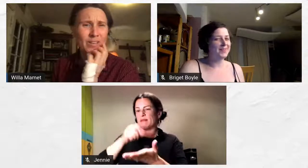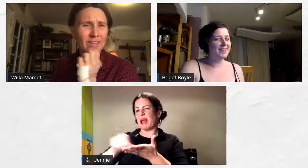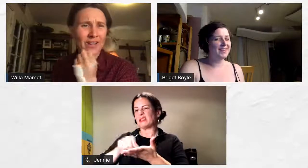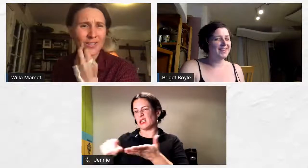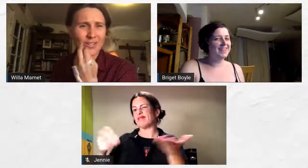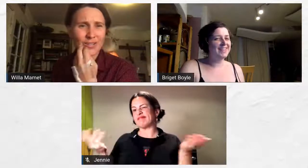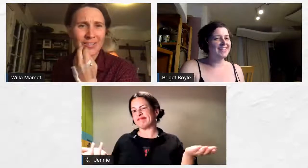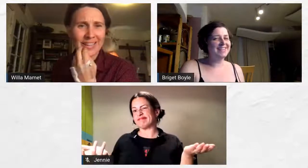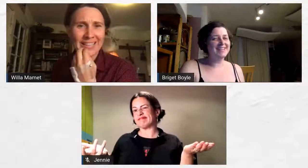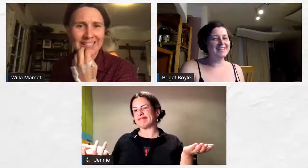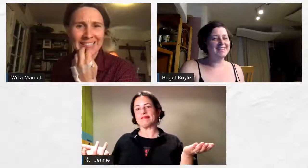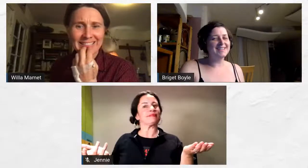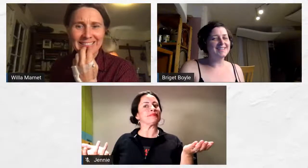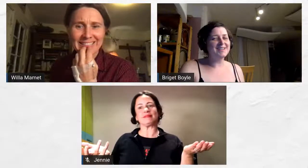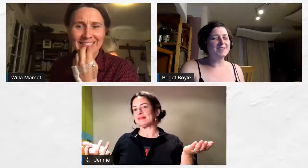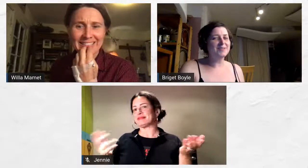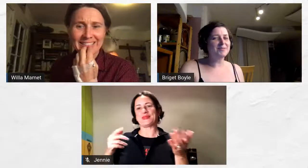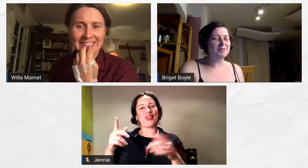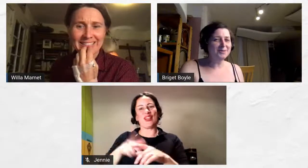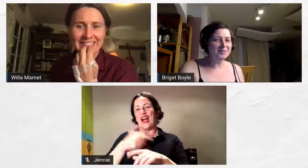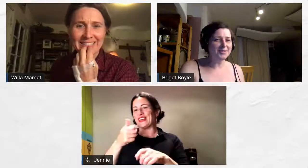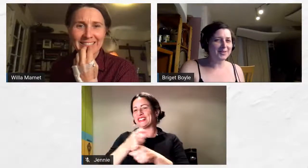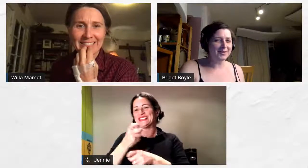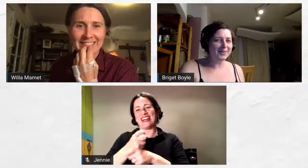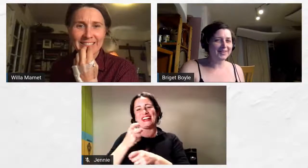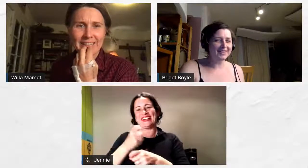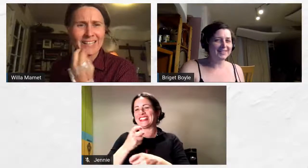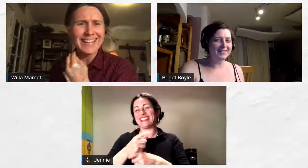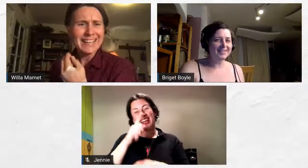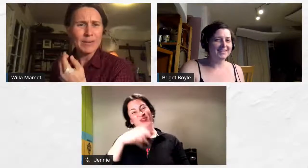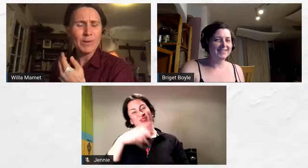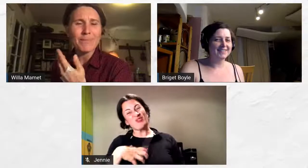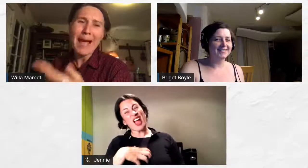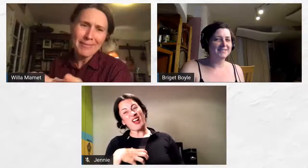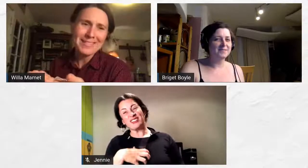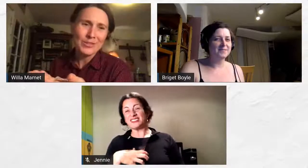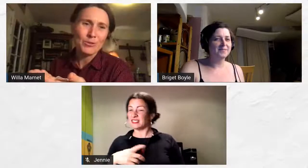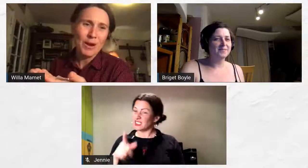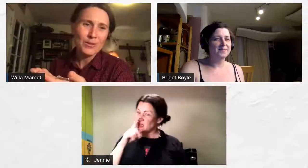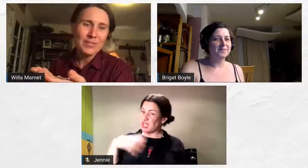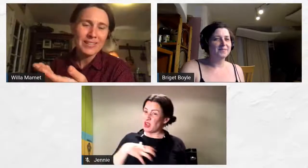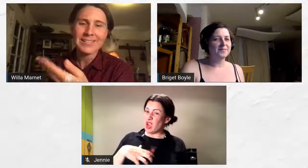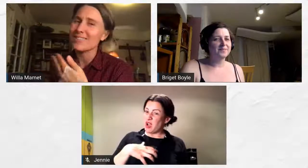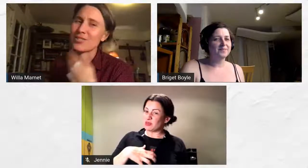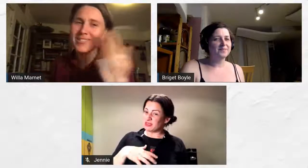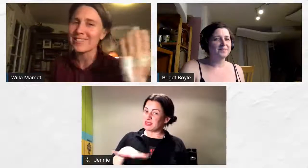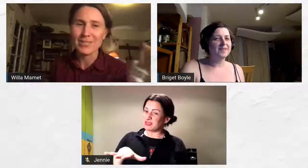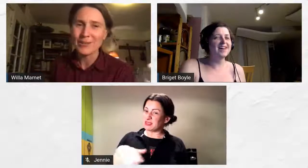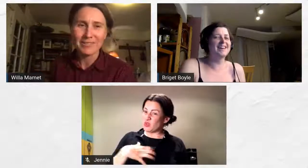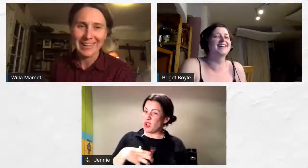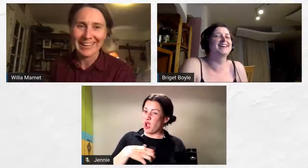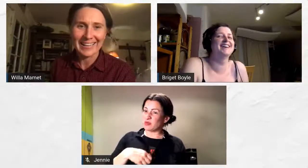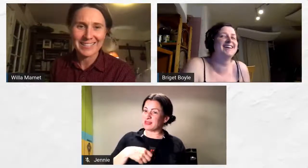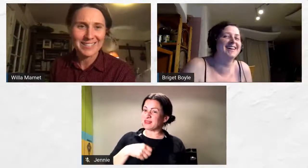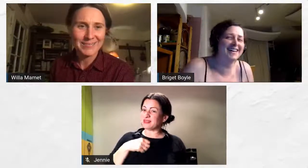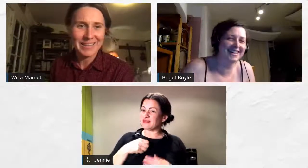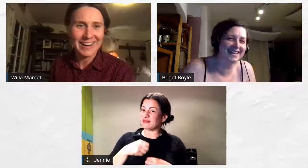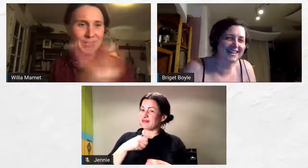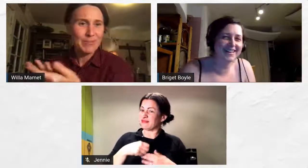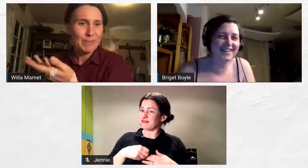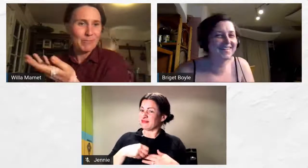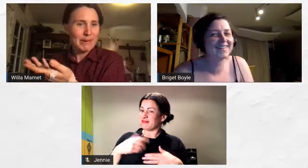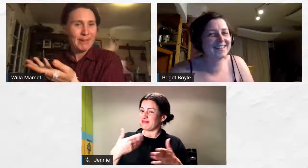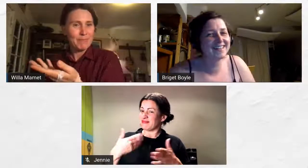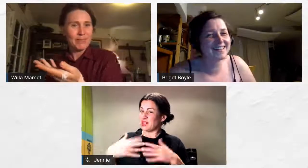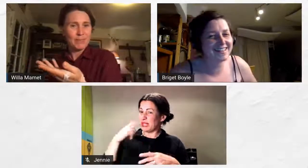Did you want a longer joke than that? That's like a gross joke. Isn't that what math isn't gross? Listen, just because you don't like it doesn't mean